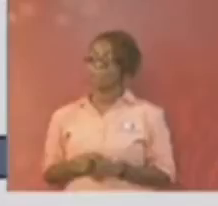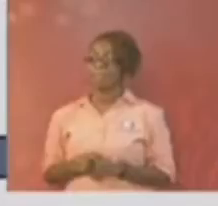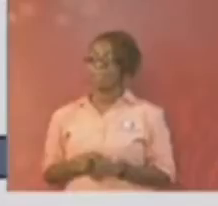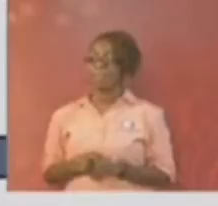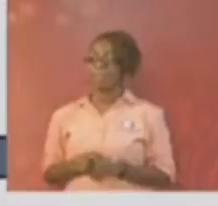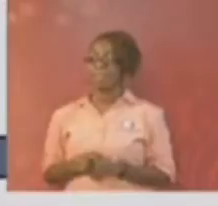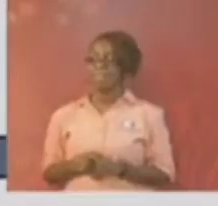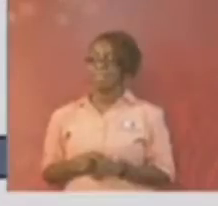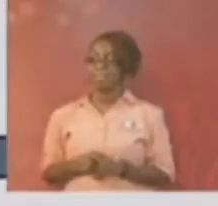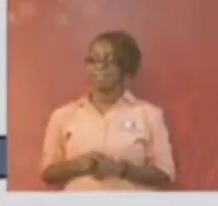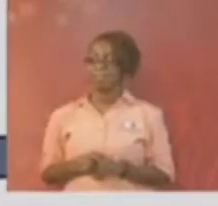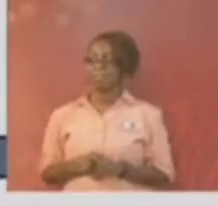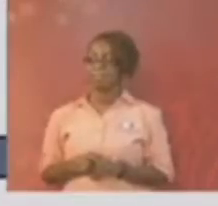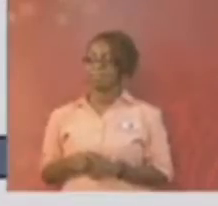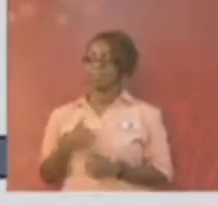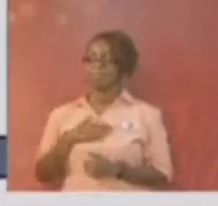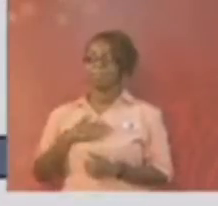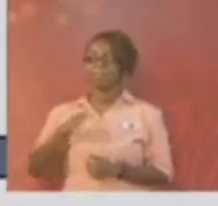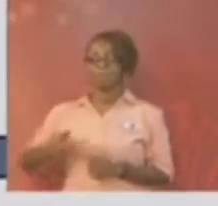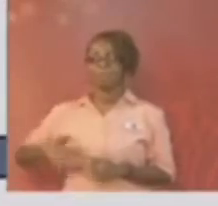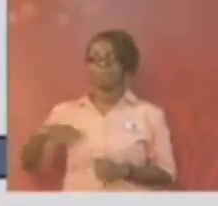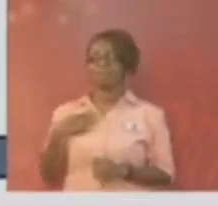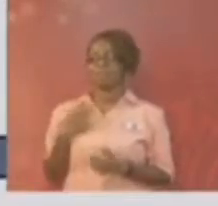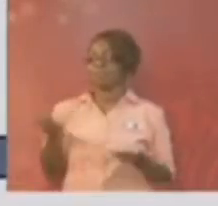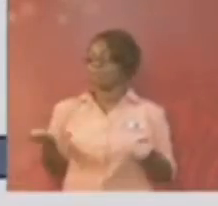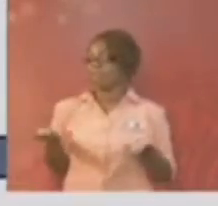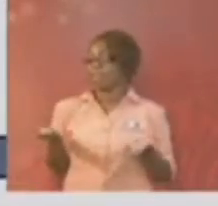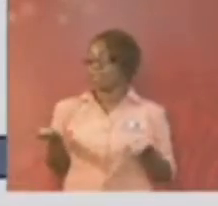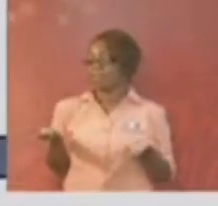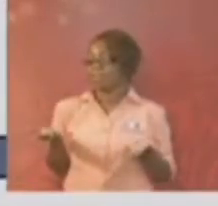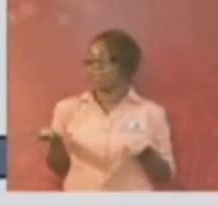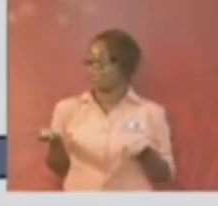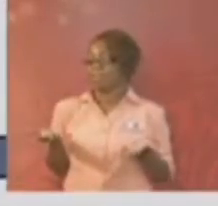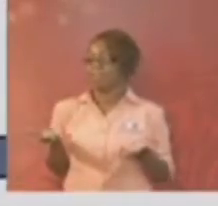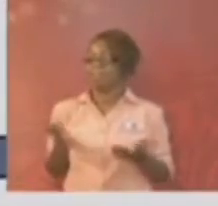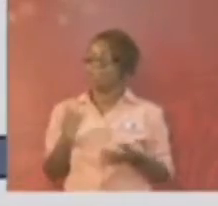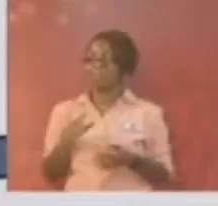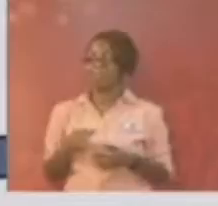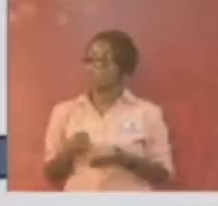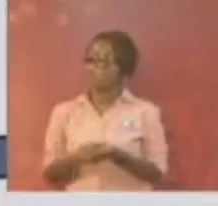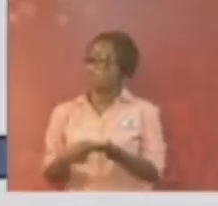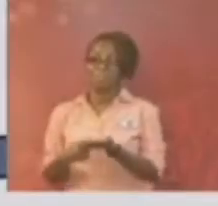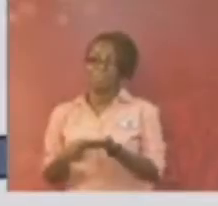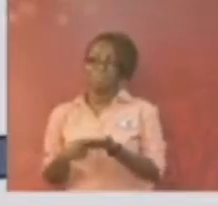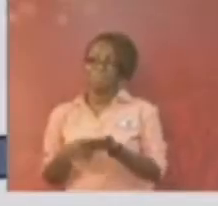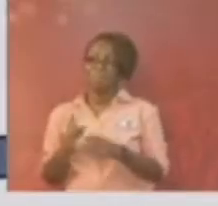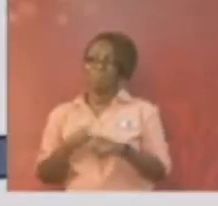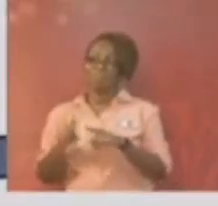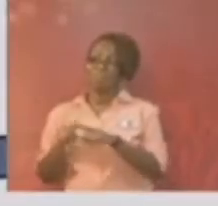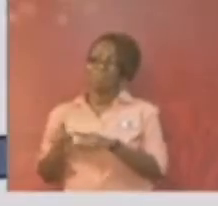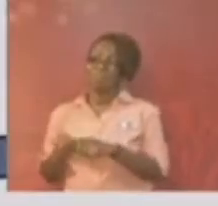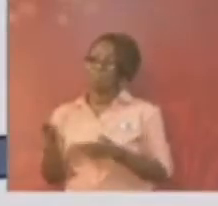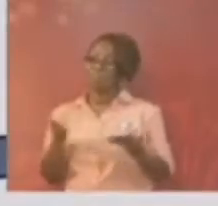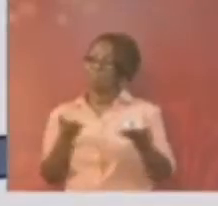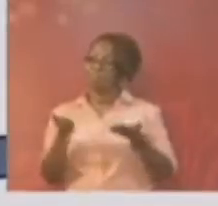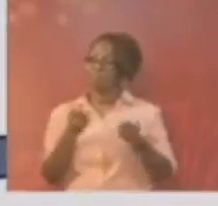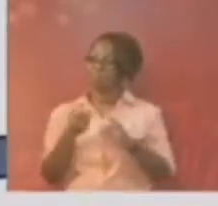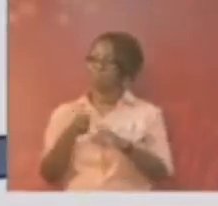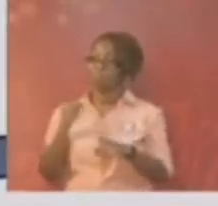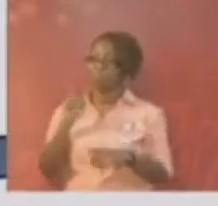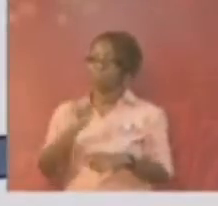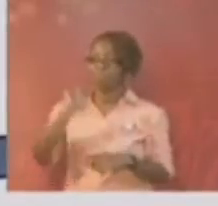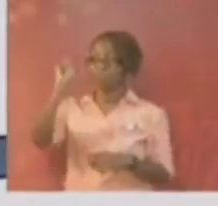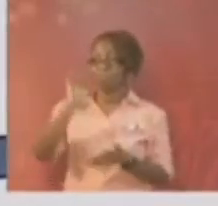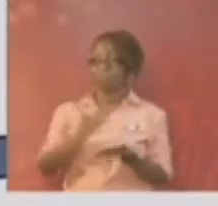My task is to talk about the services that are being provided by the North Central Regional Health Authority in the